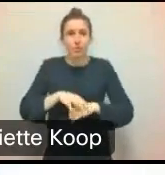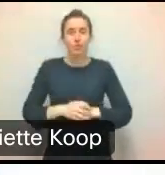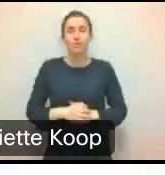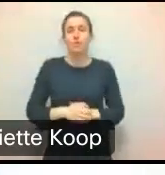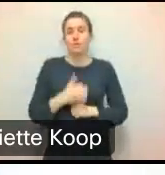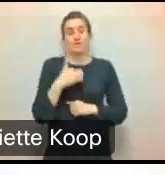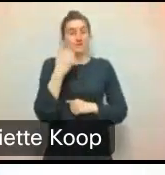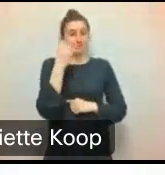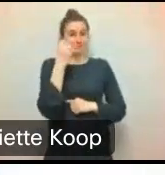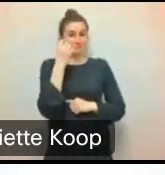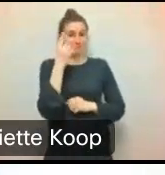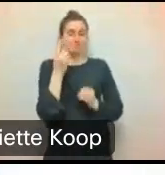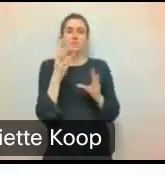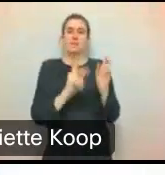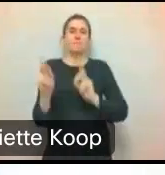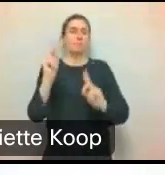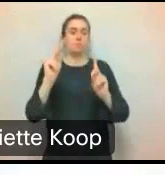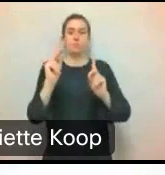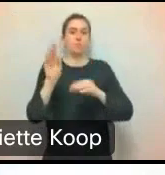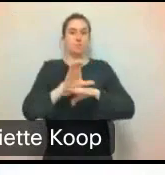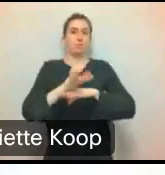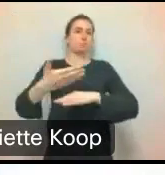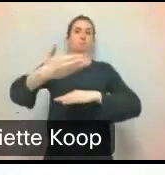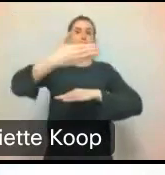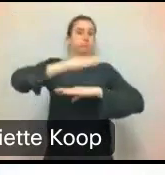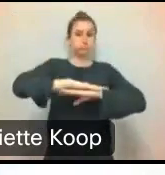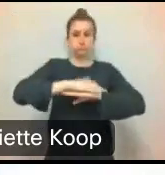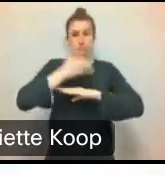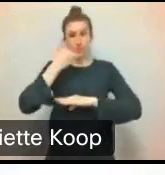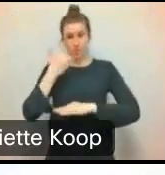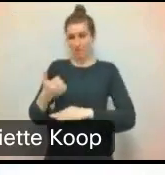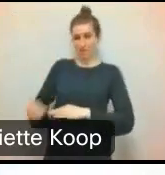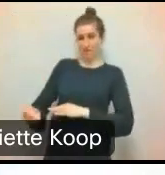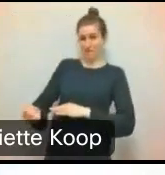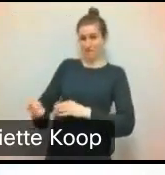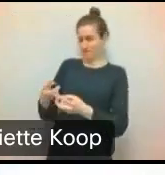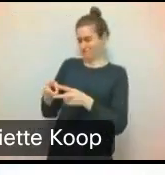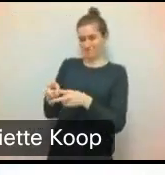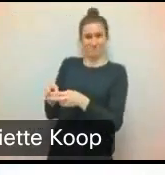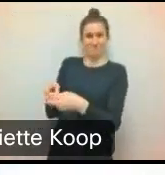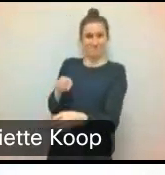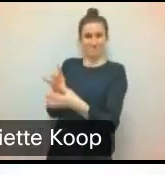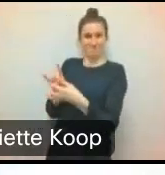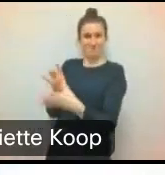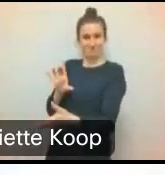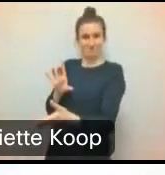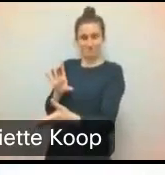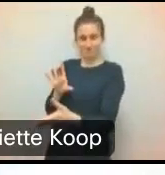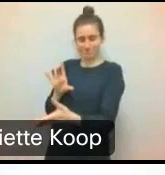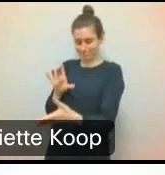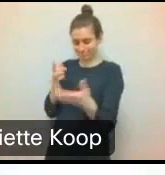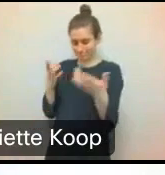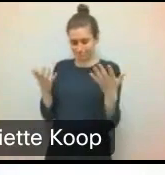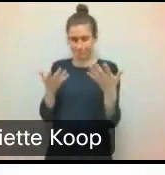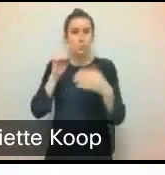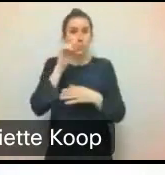a lot of people shut off the computer, they shut off their phone. Sometimes it's good to unplug and be bored because